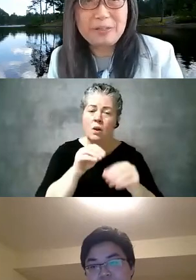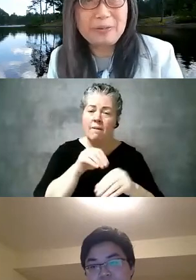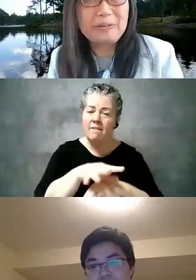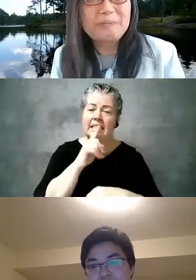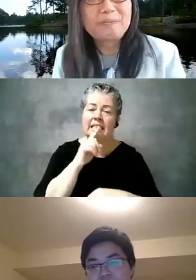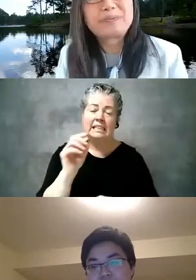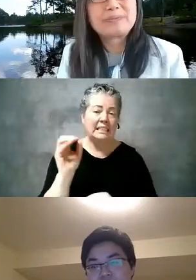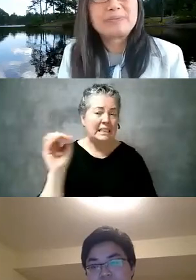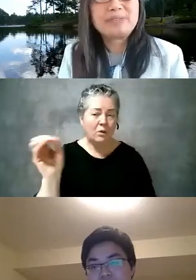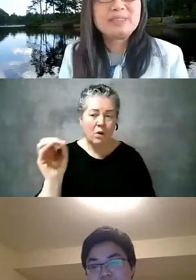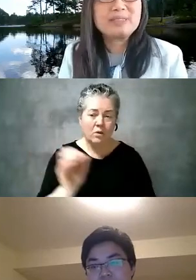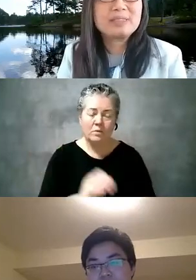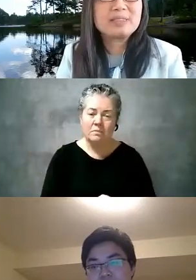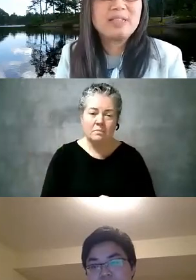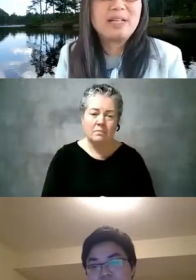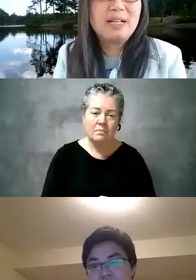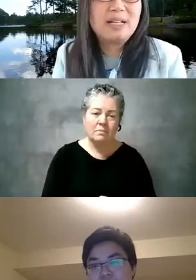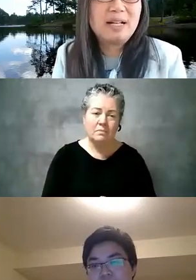to be zero.